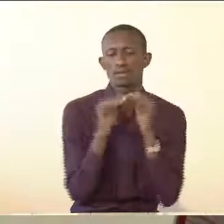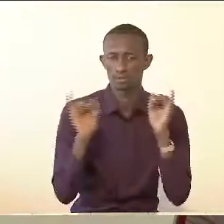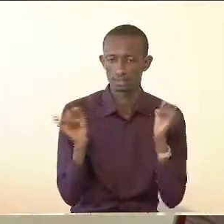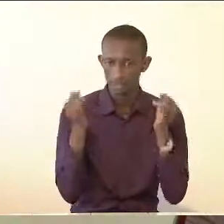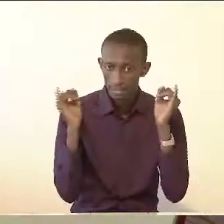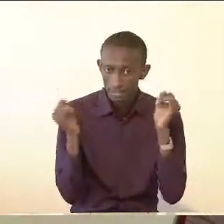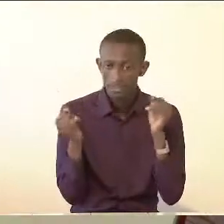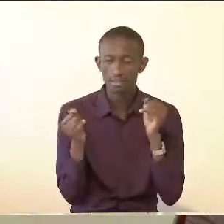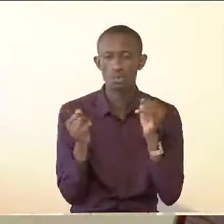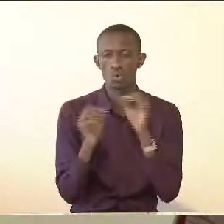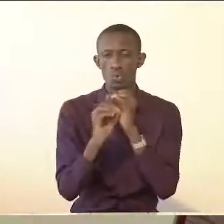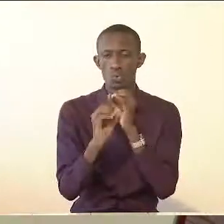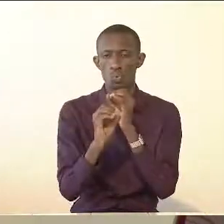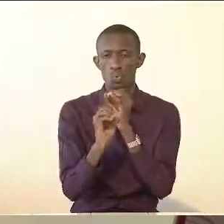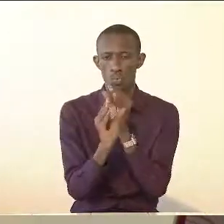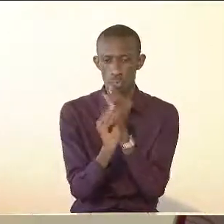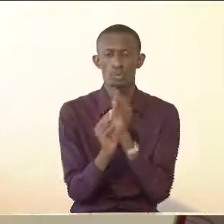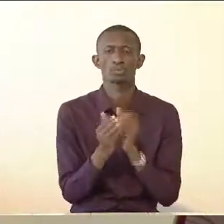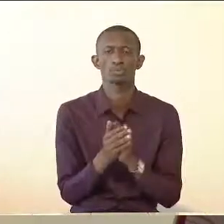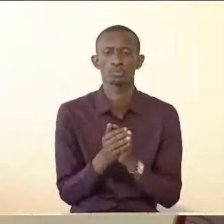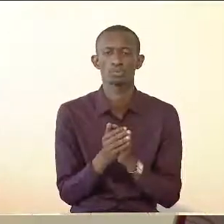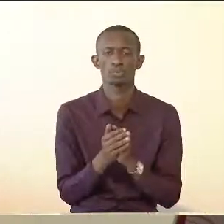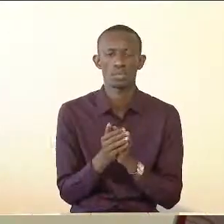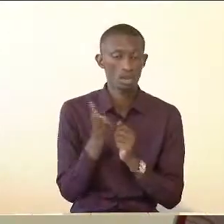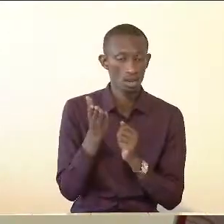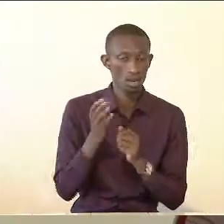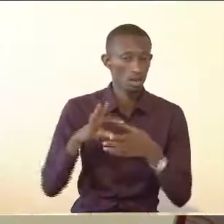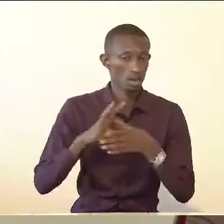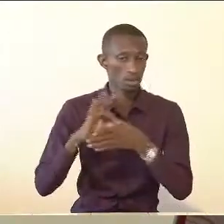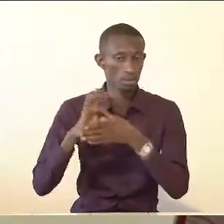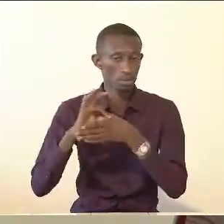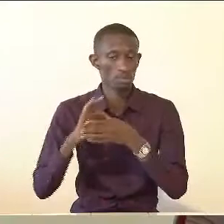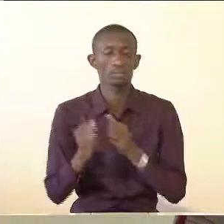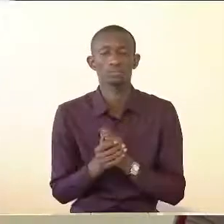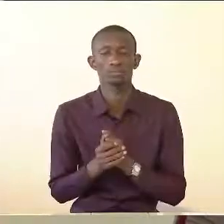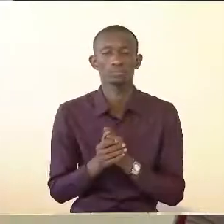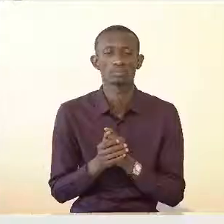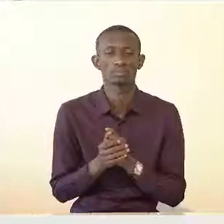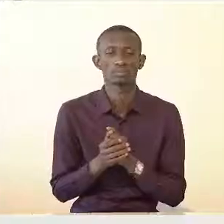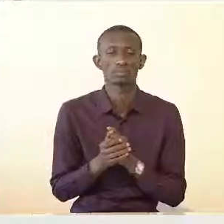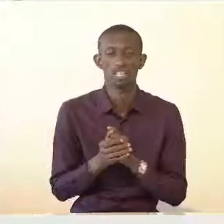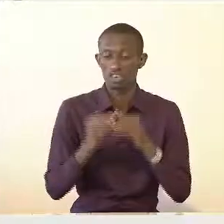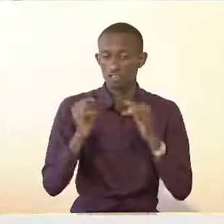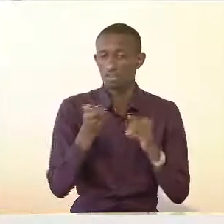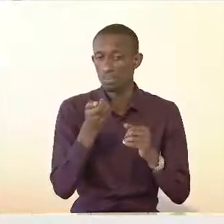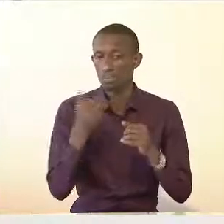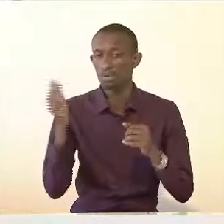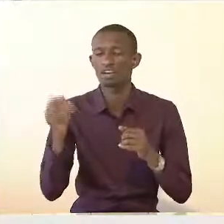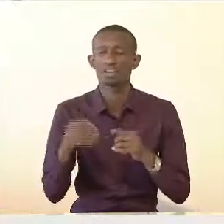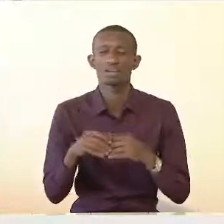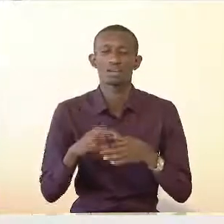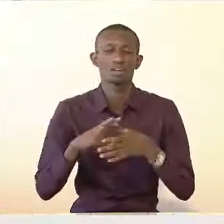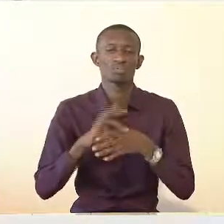So vasodilation, the muscles in the arterioles in the skin, they do relax. And once they relax,